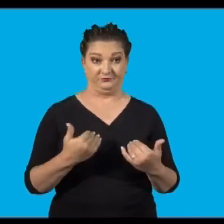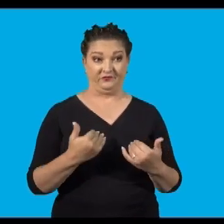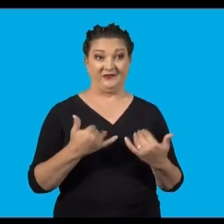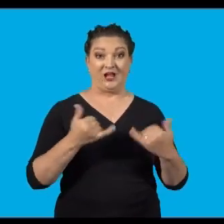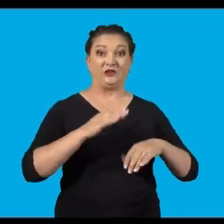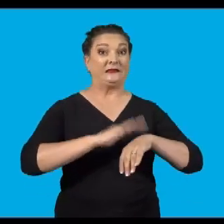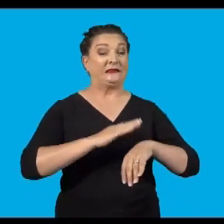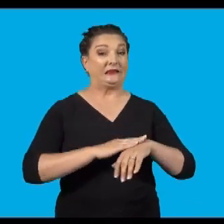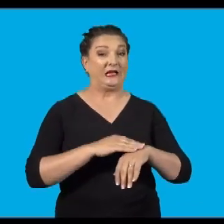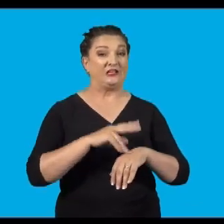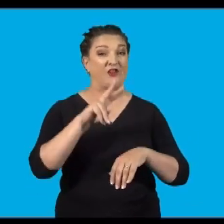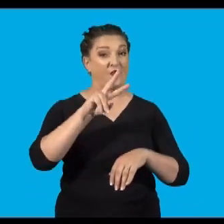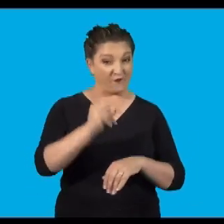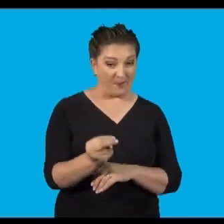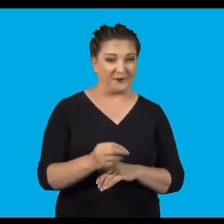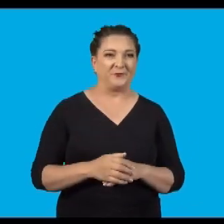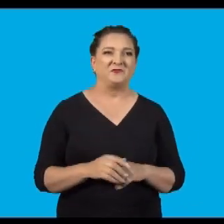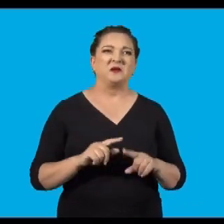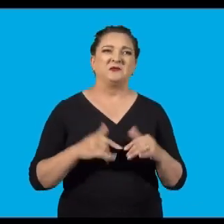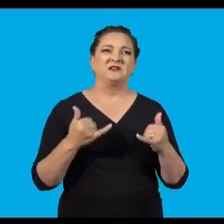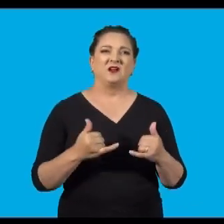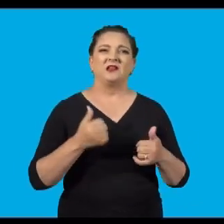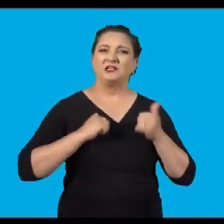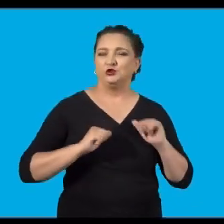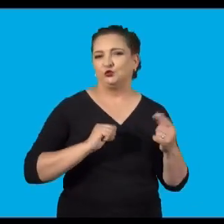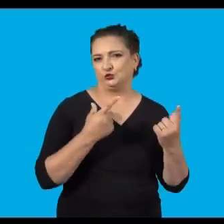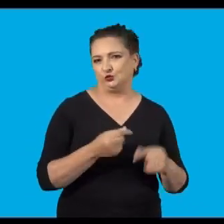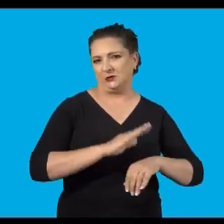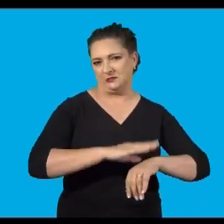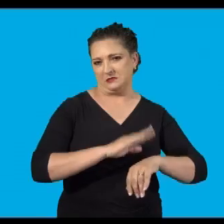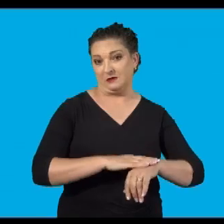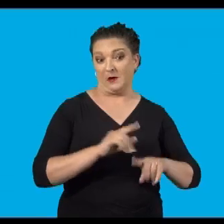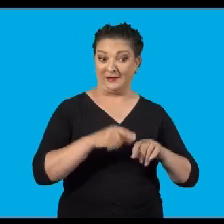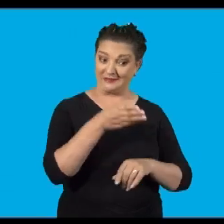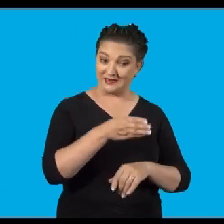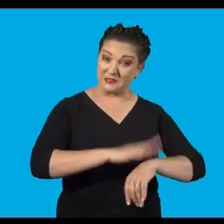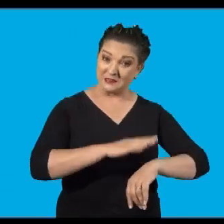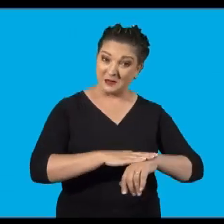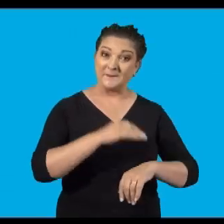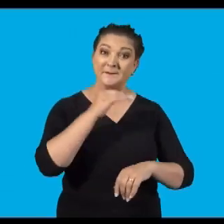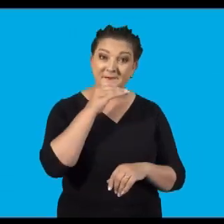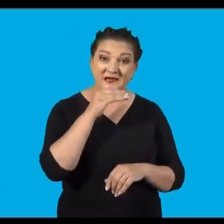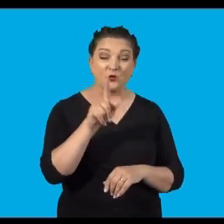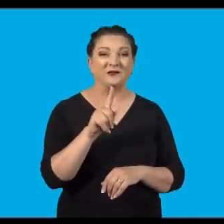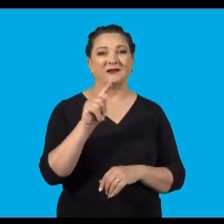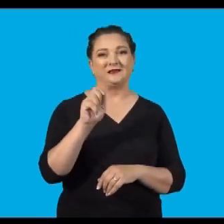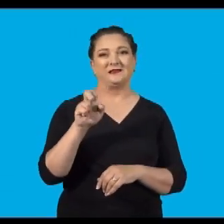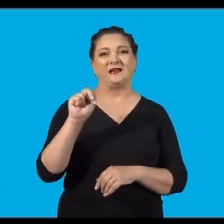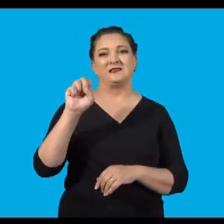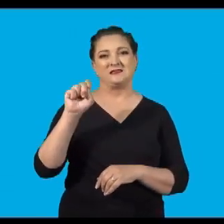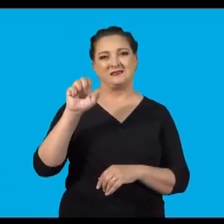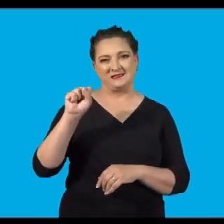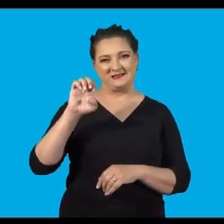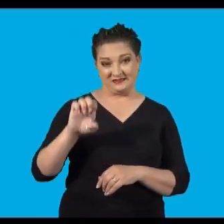see. Verb tenses. So an action takes place in a space of time, and that space of time is called a